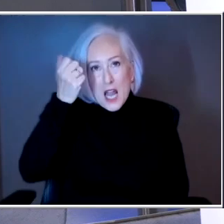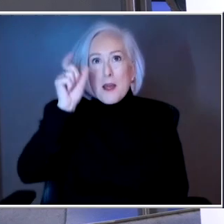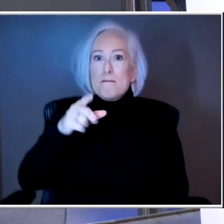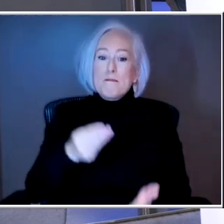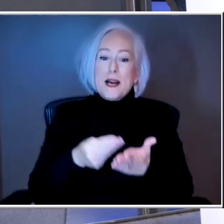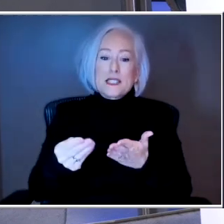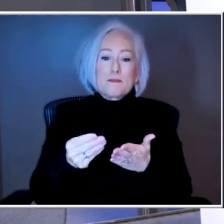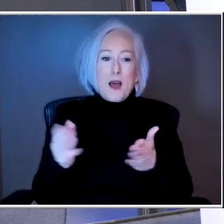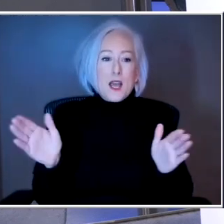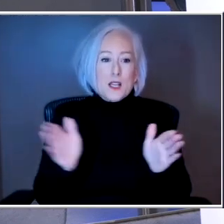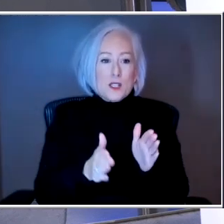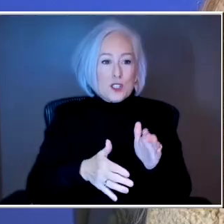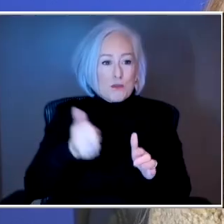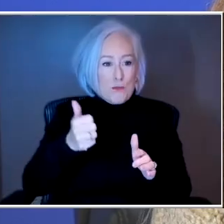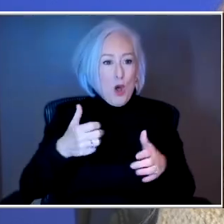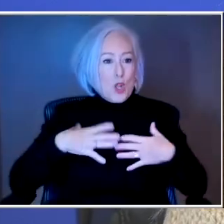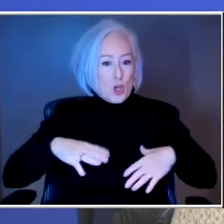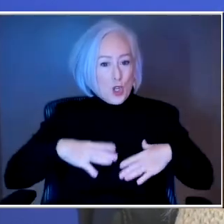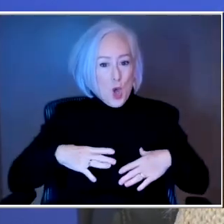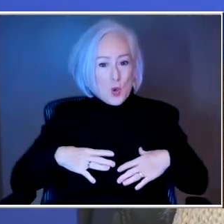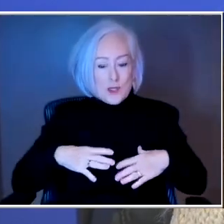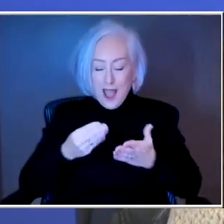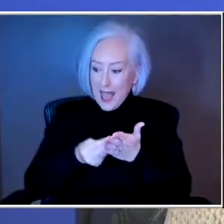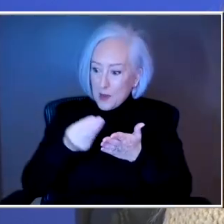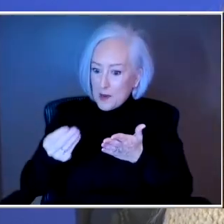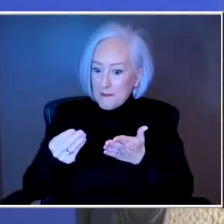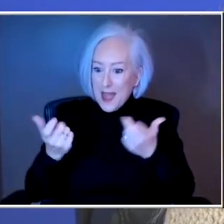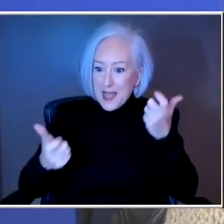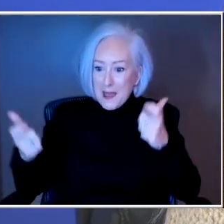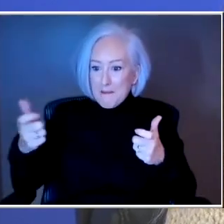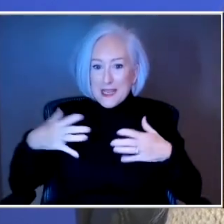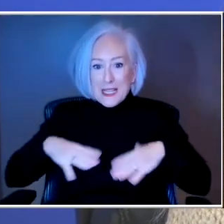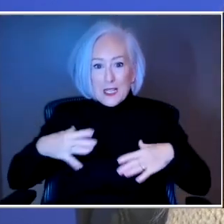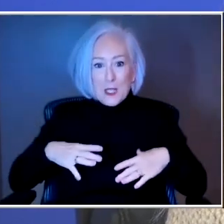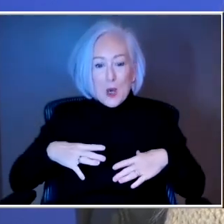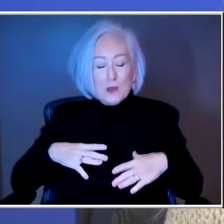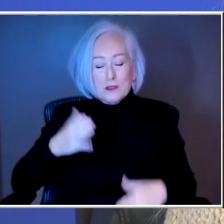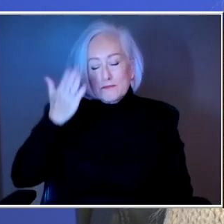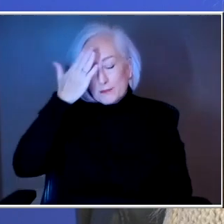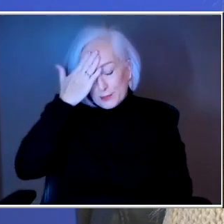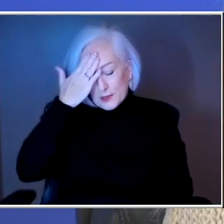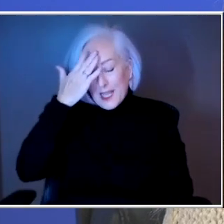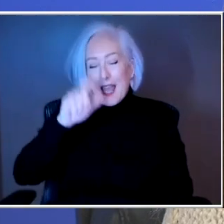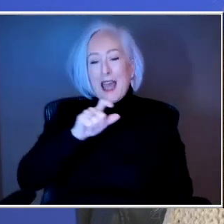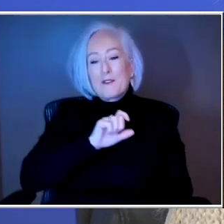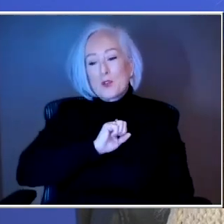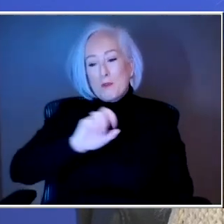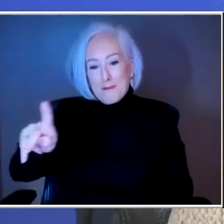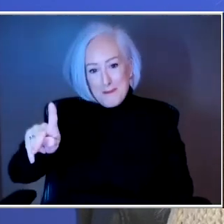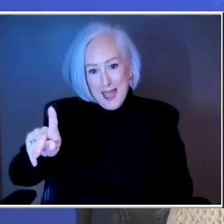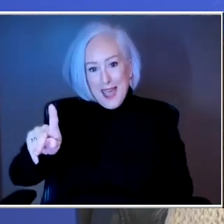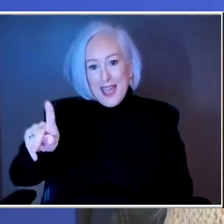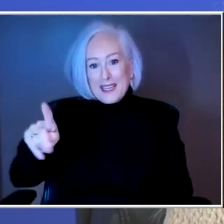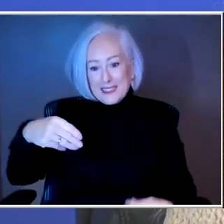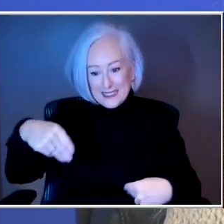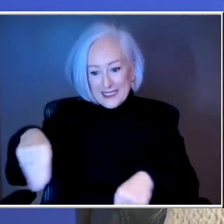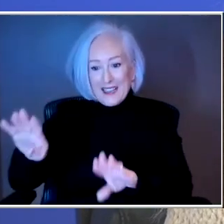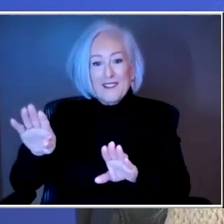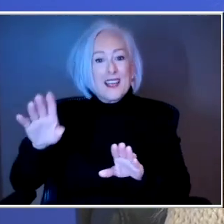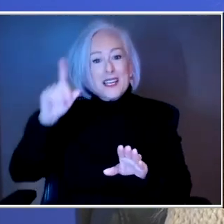big clothes and I would have to take them back because I didn't realize how small I was